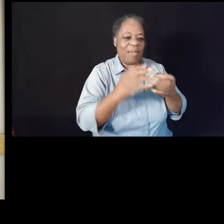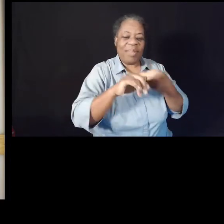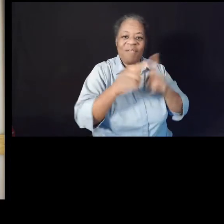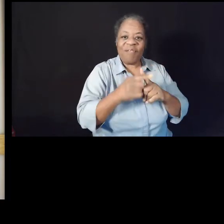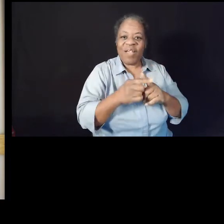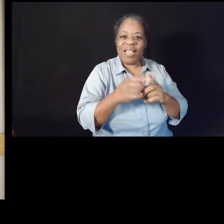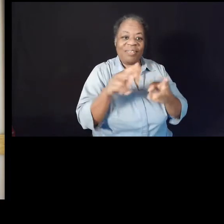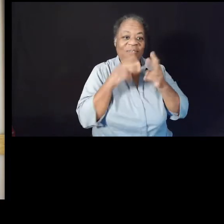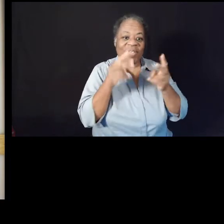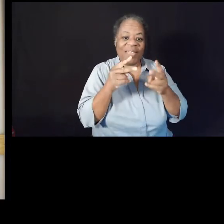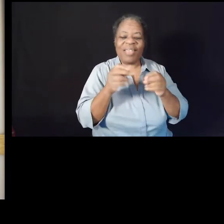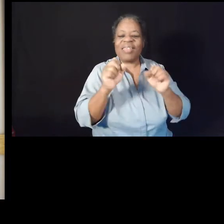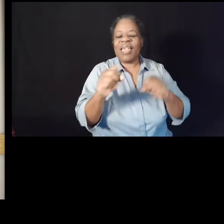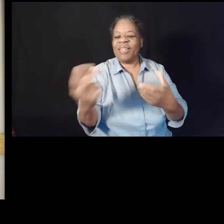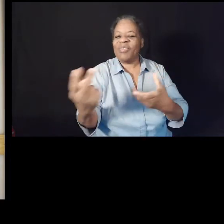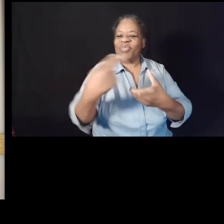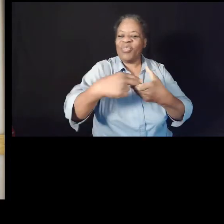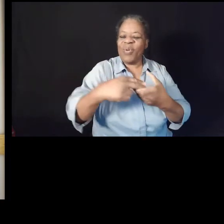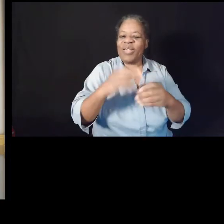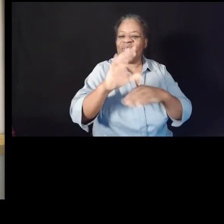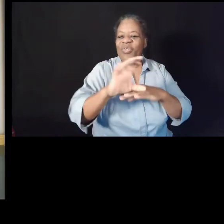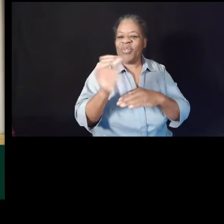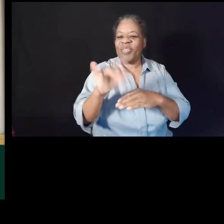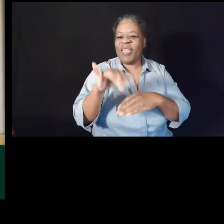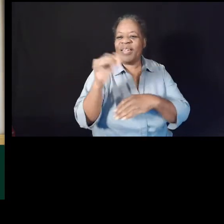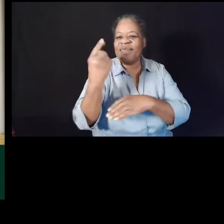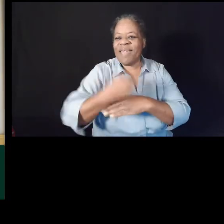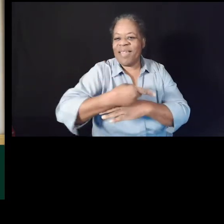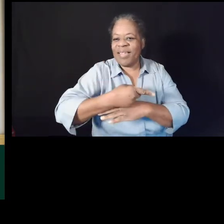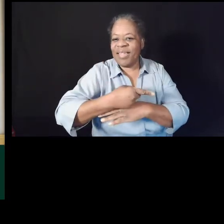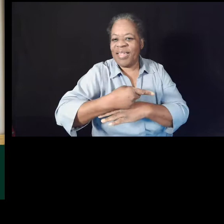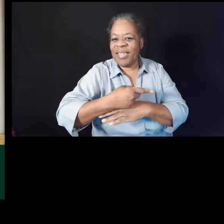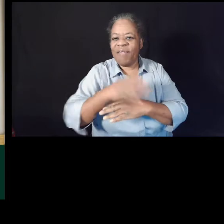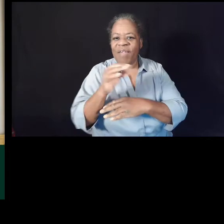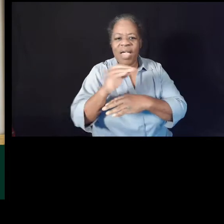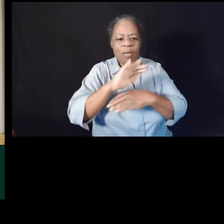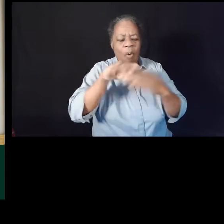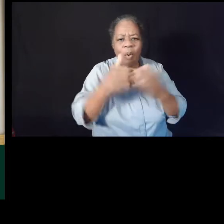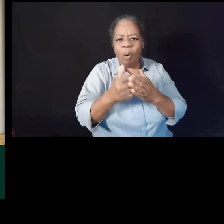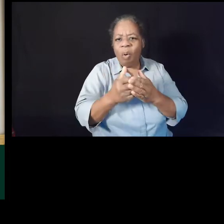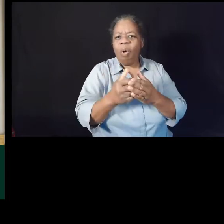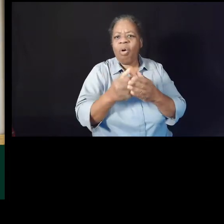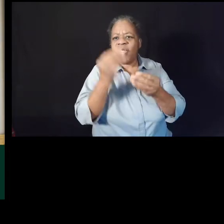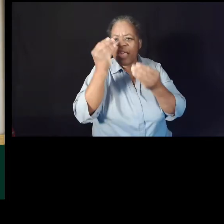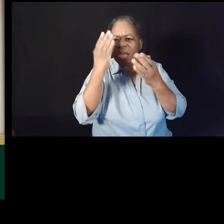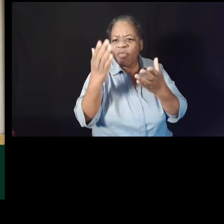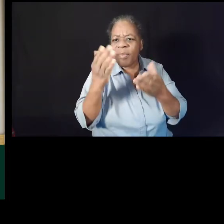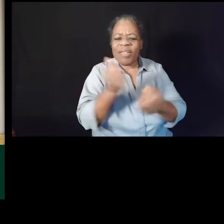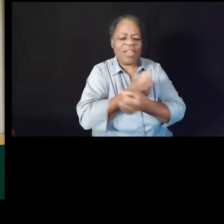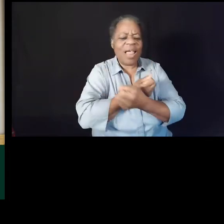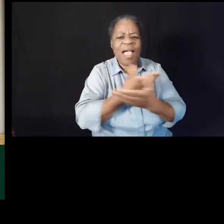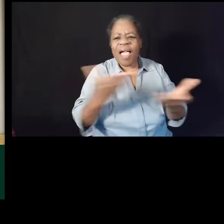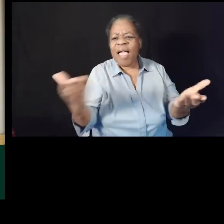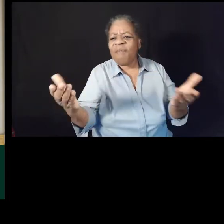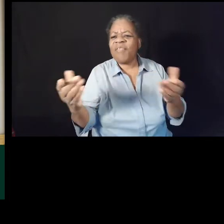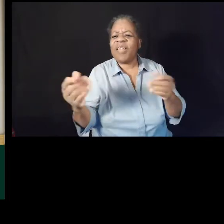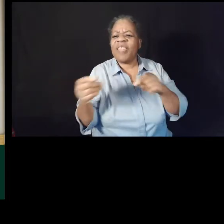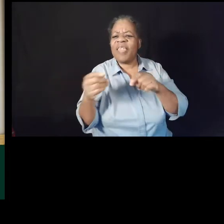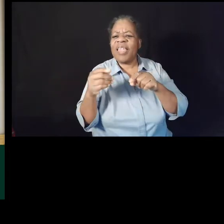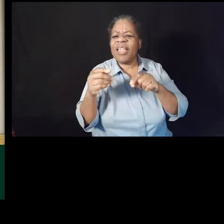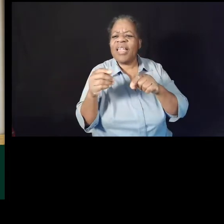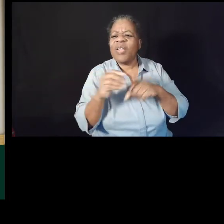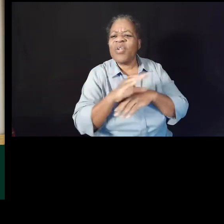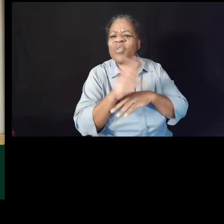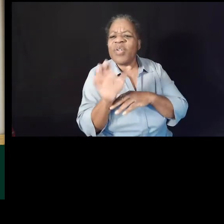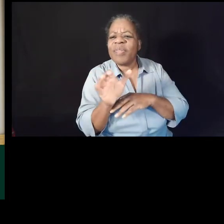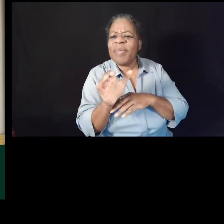can join you for church that day. So you can find all the info you need for everything Christmas, including our own